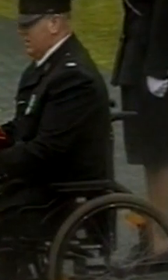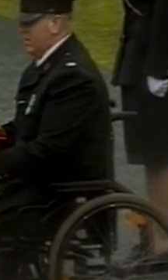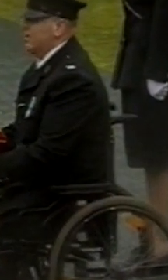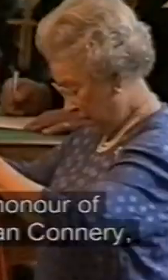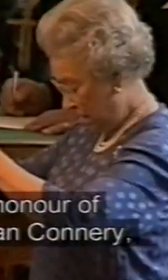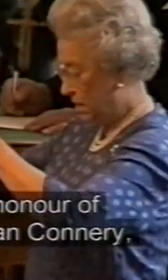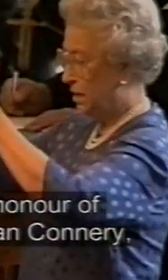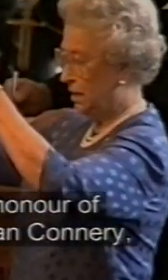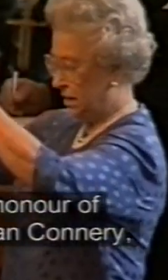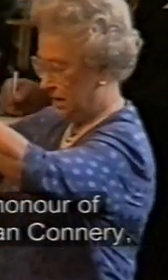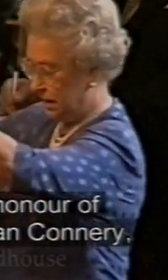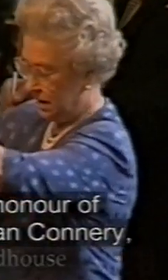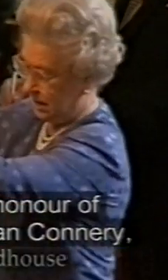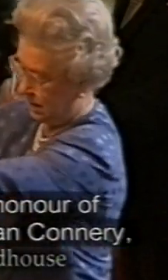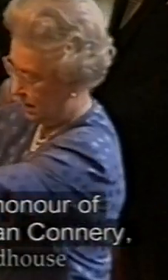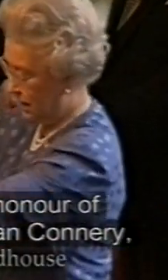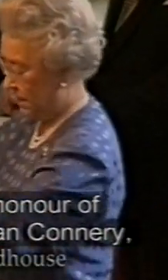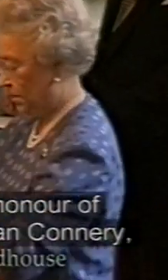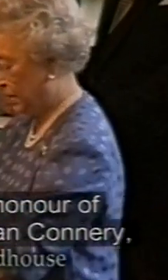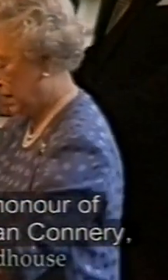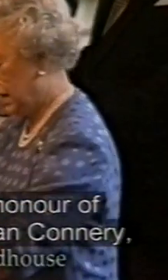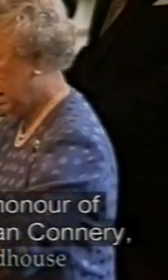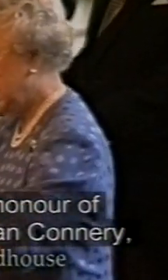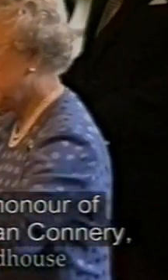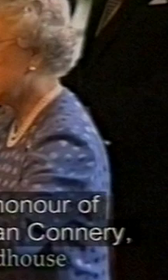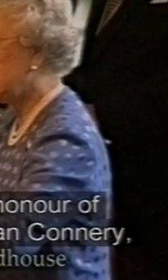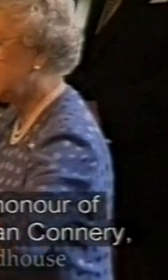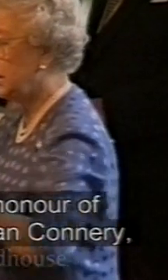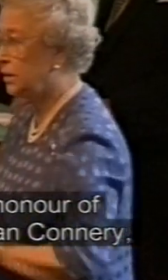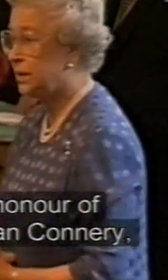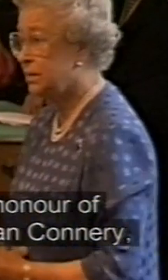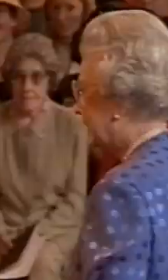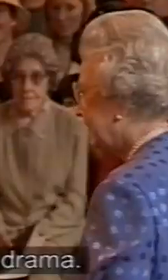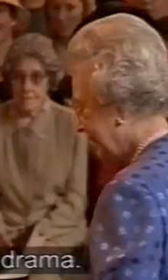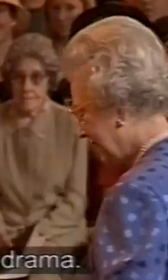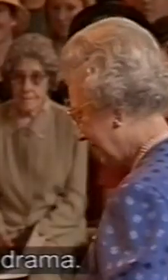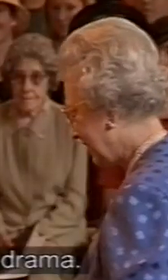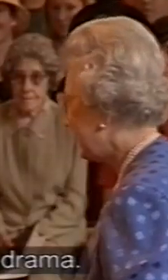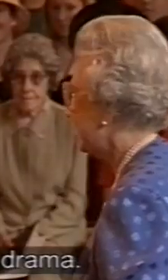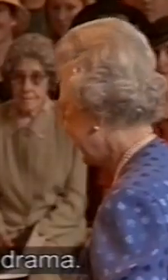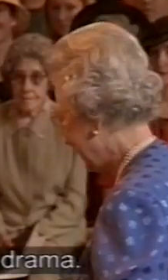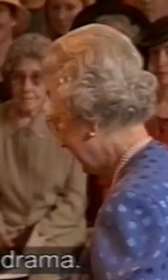To receive the honour of knighthood, Sir Sean Connery, for services to drama.